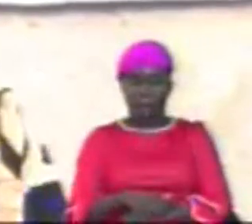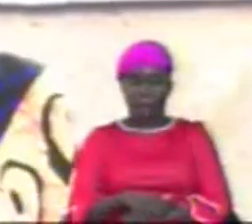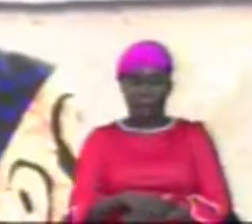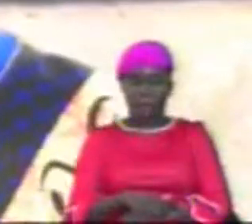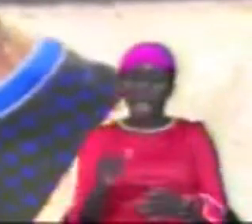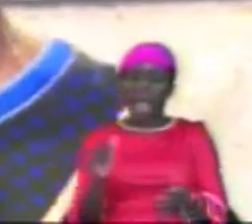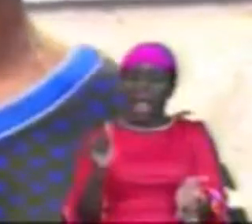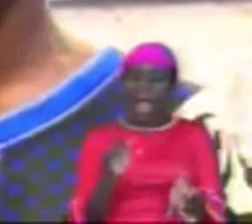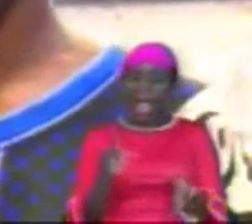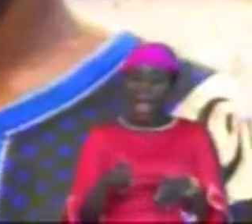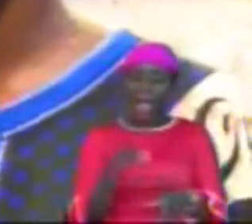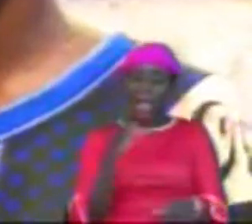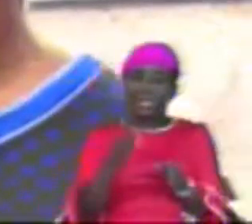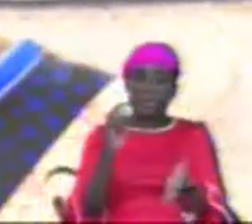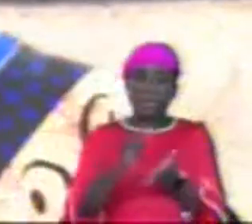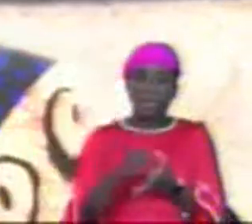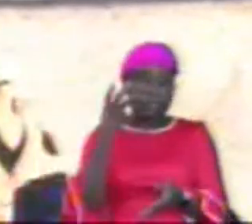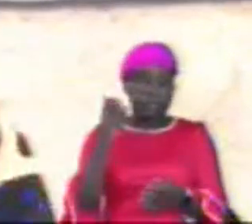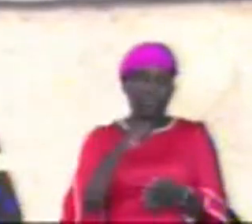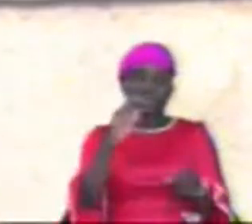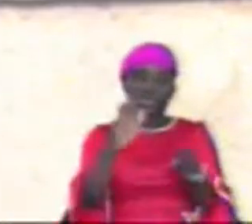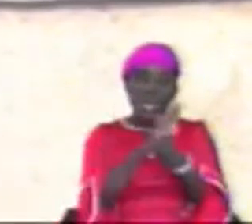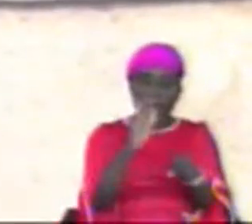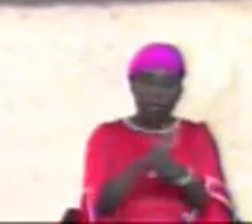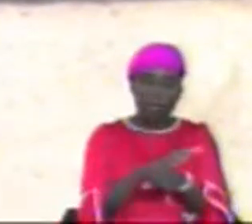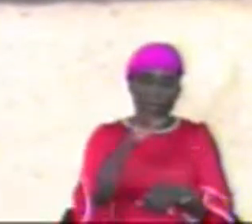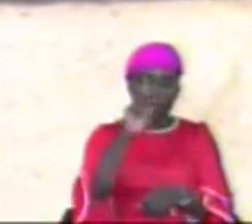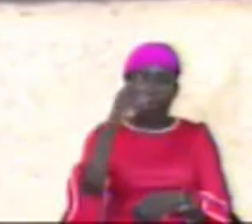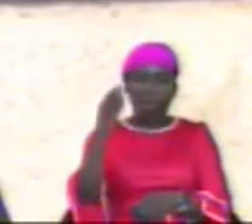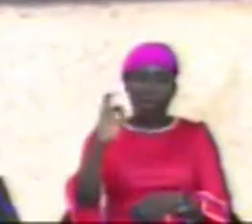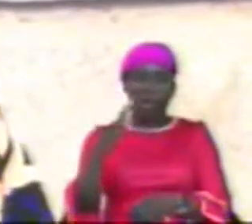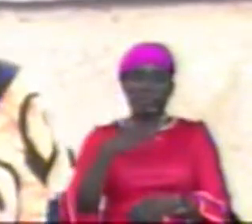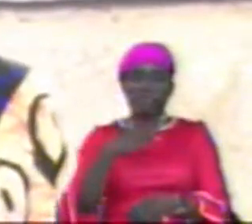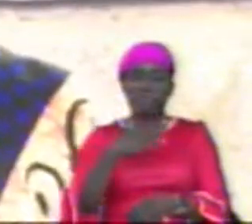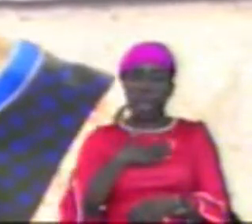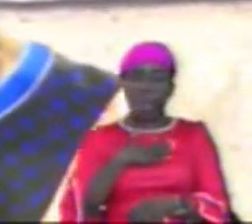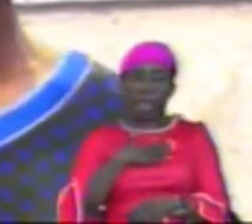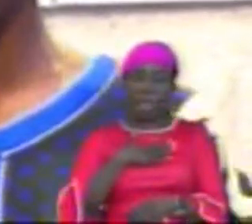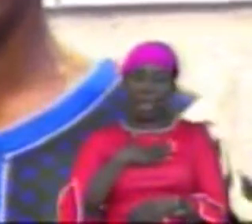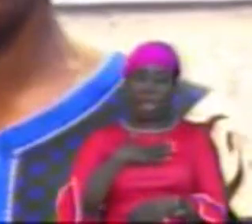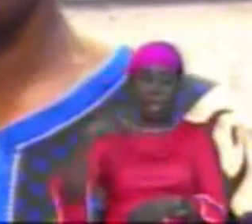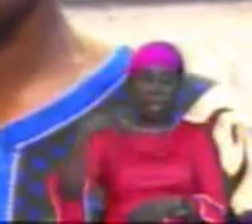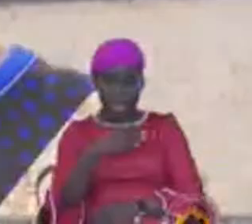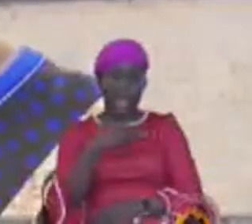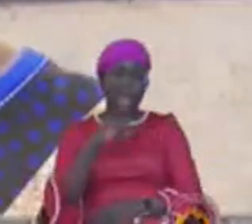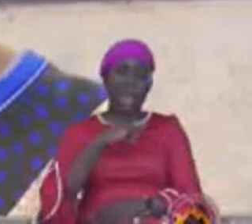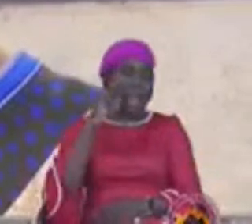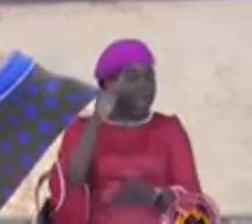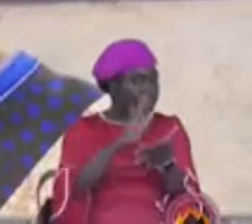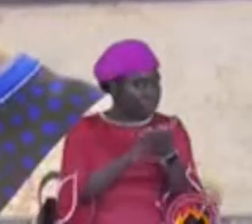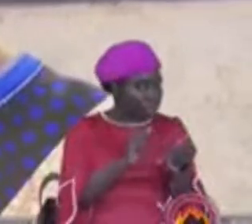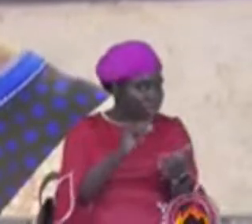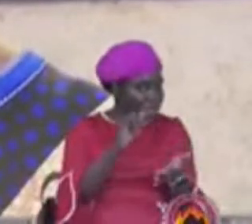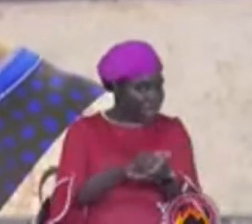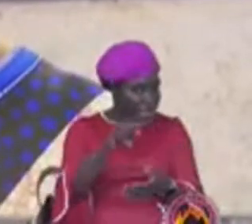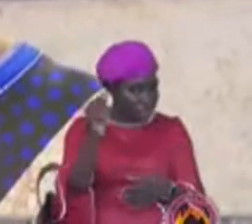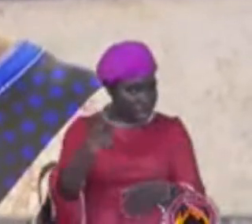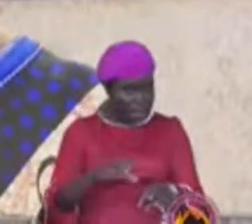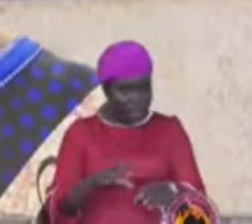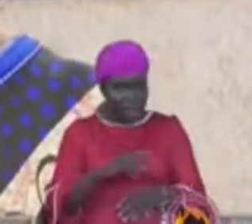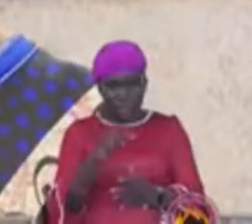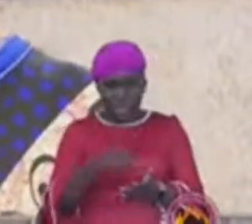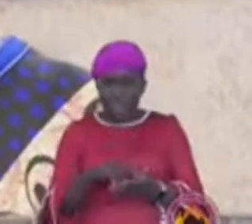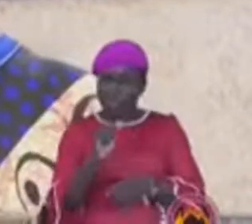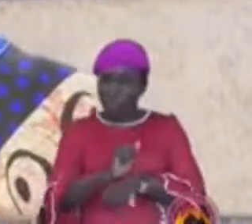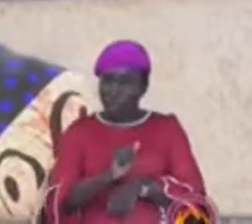Boss called me that they are opening a new branch in the new place, that they need a supervisor, that they should take me. And when I went